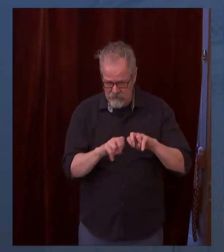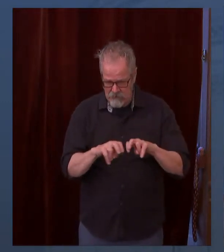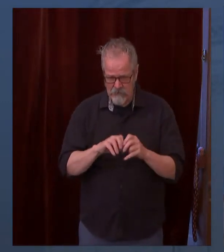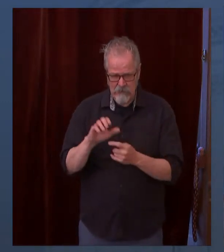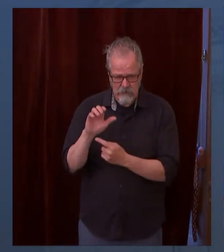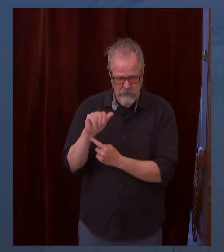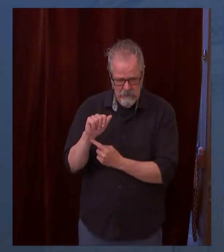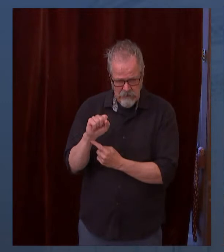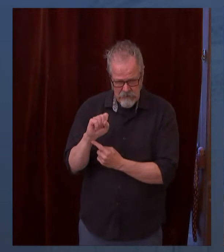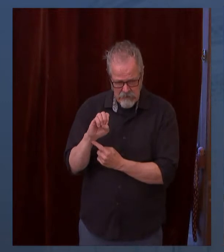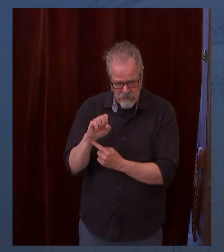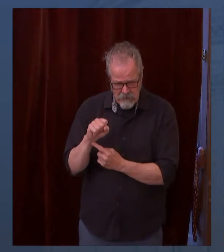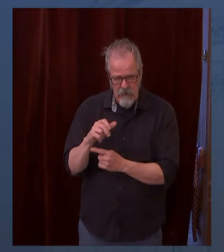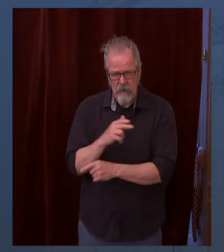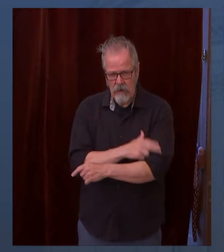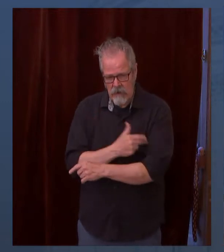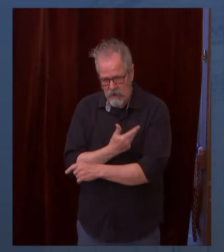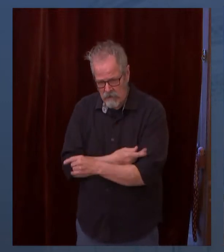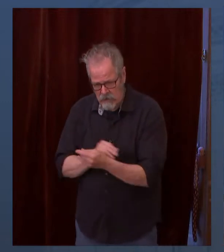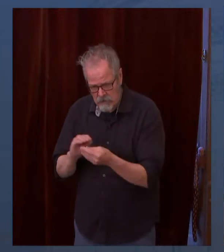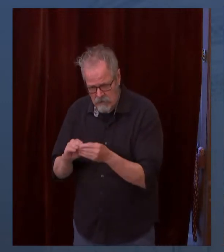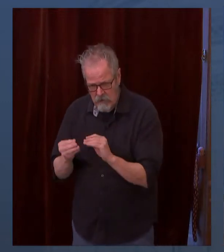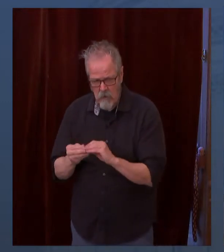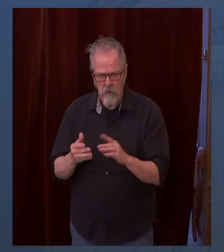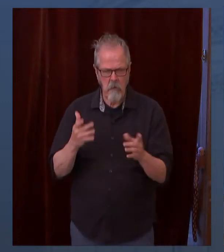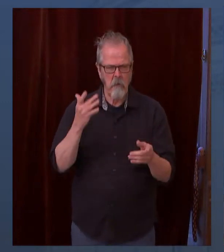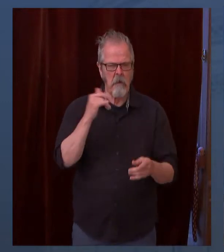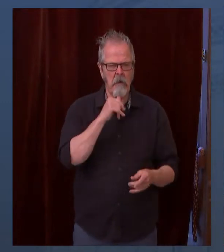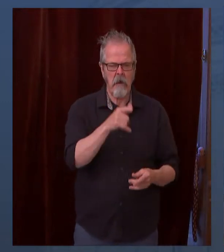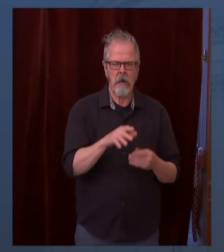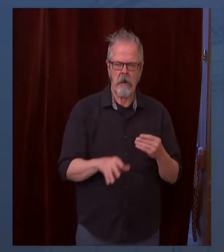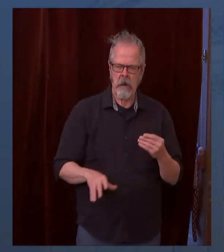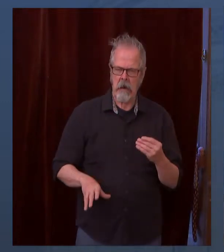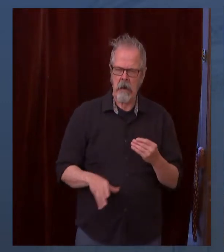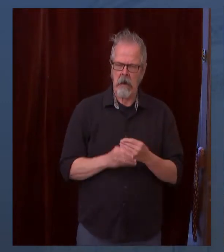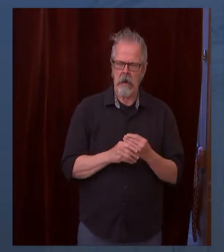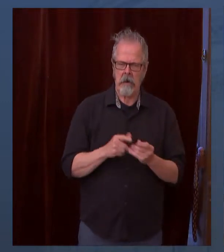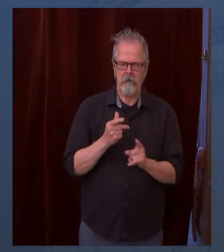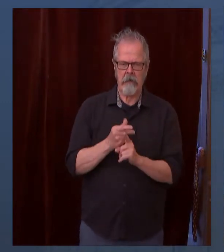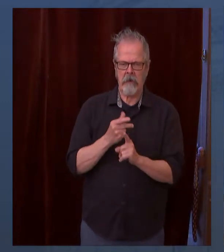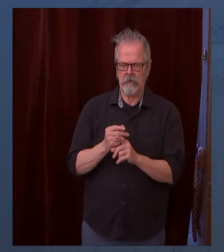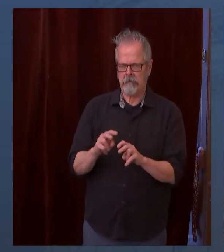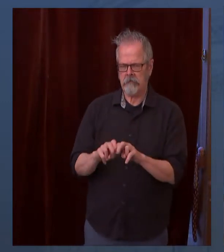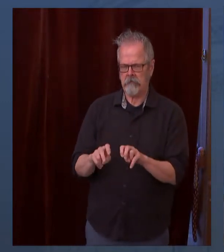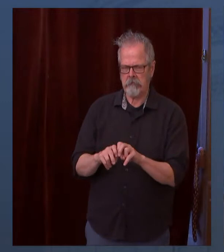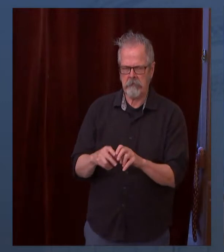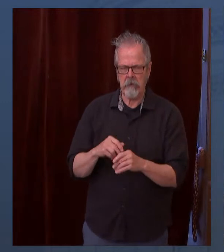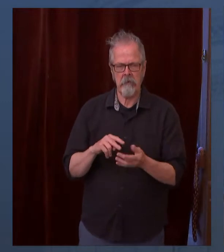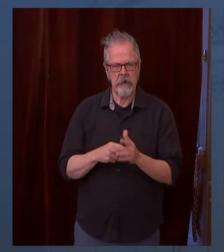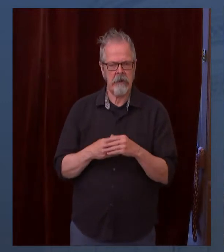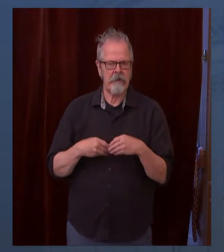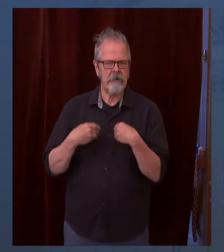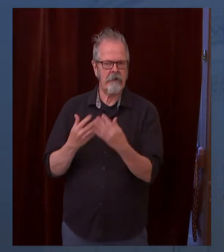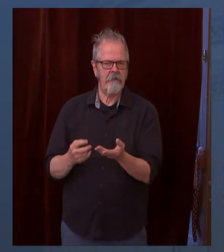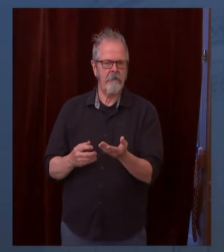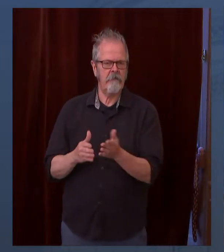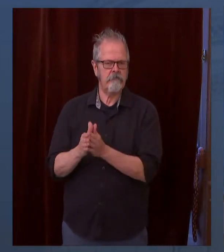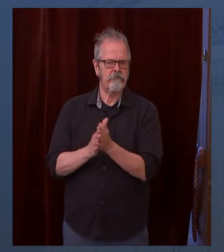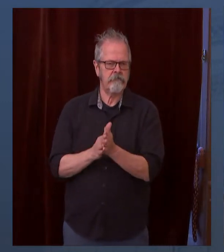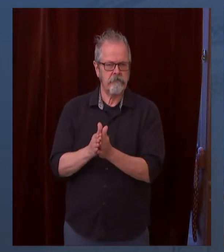metrics and encourage counties to get vaccinated to be able to open up? Well, it's a possibility. We've given thought to